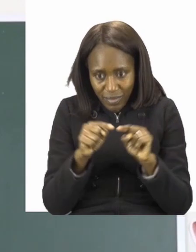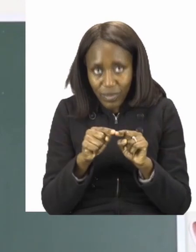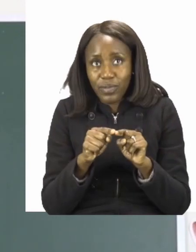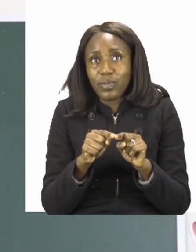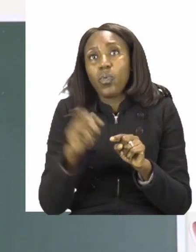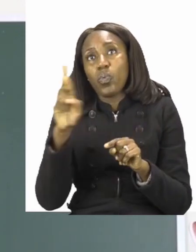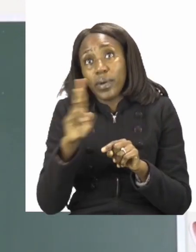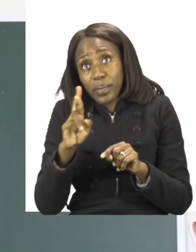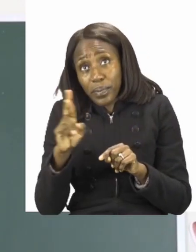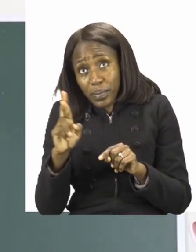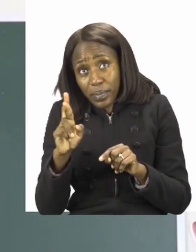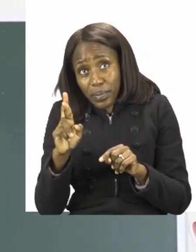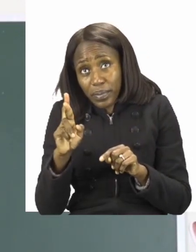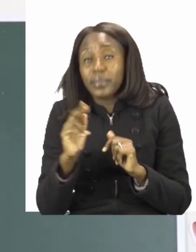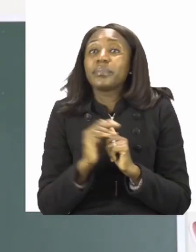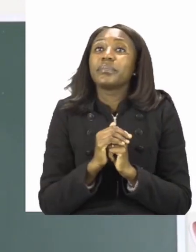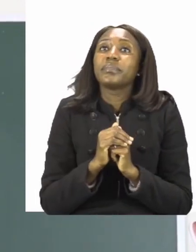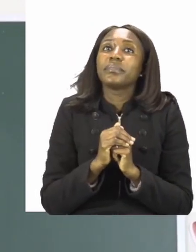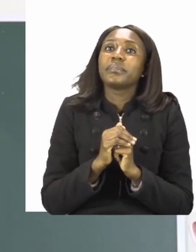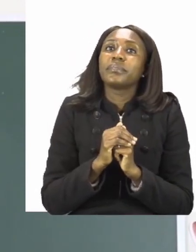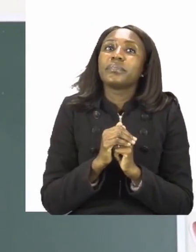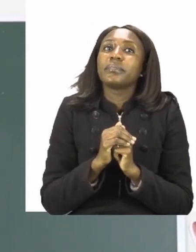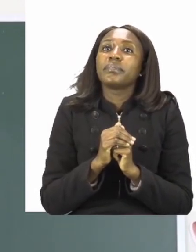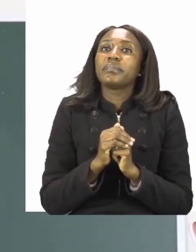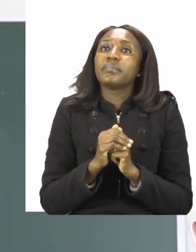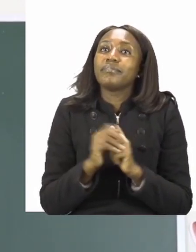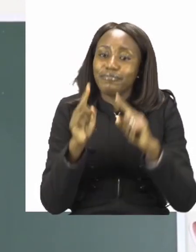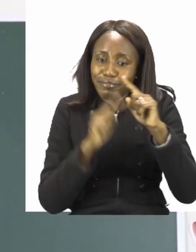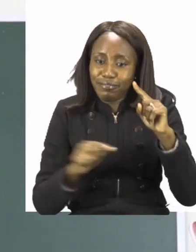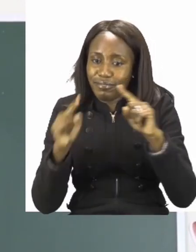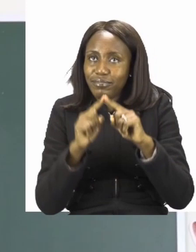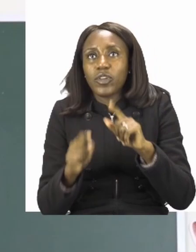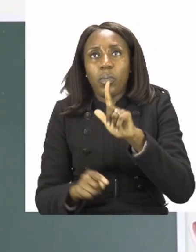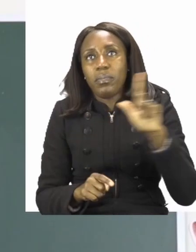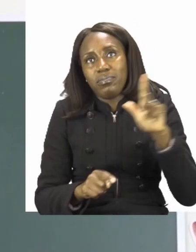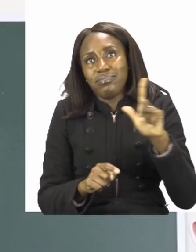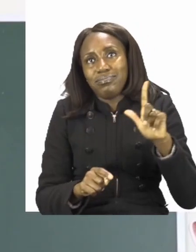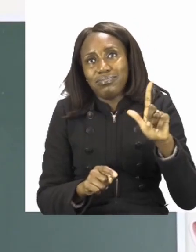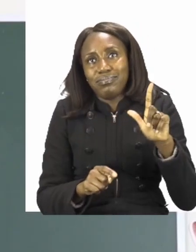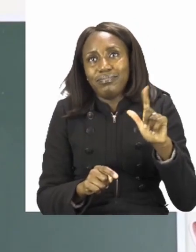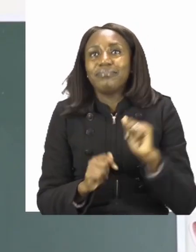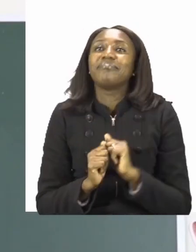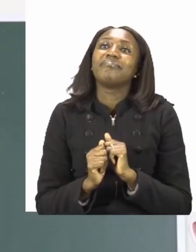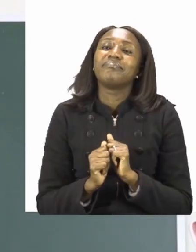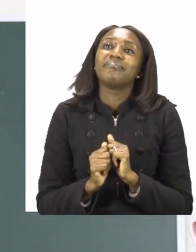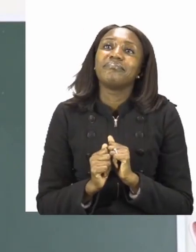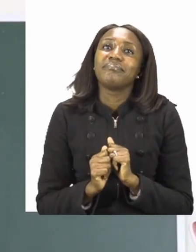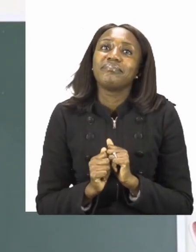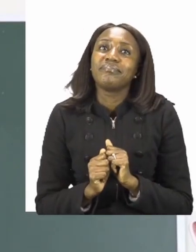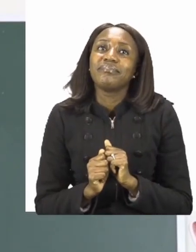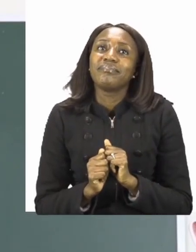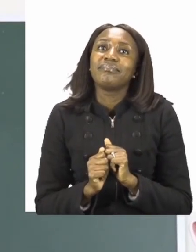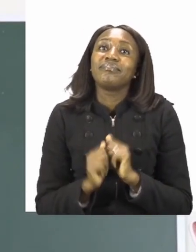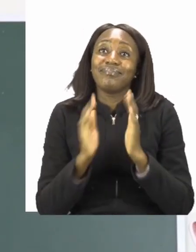the right side of the child, and then the circle is on the left side of the child. I want you